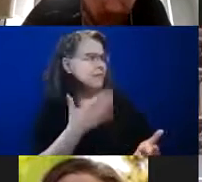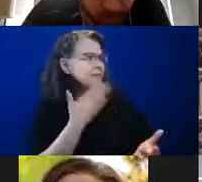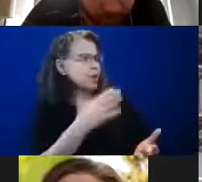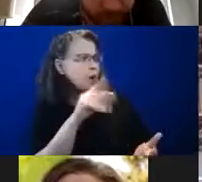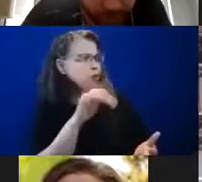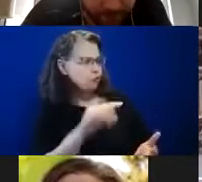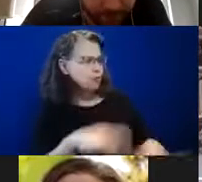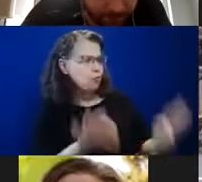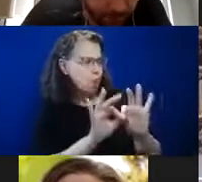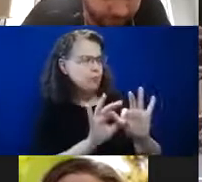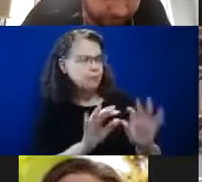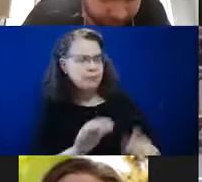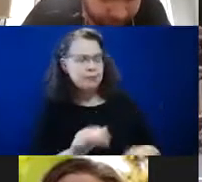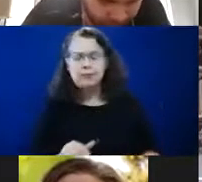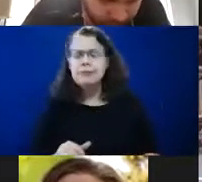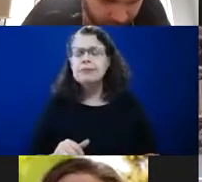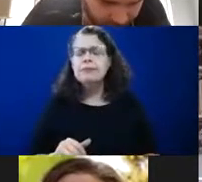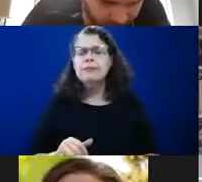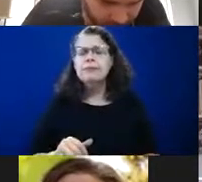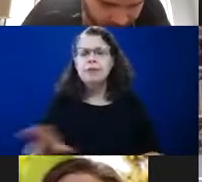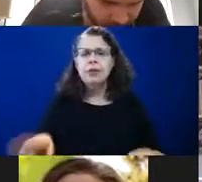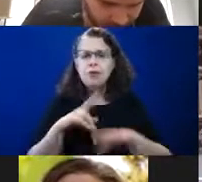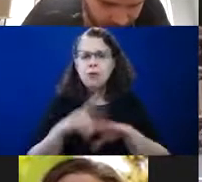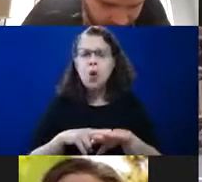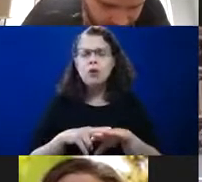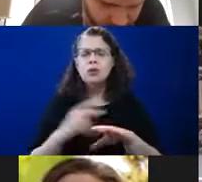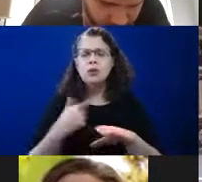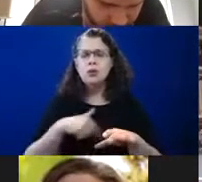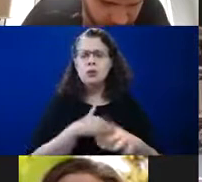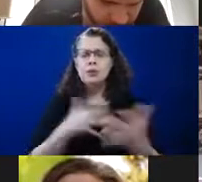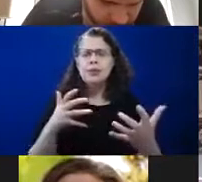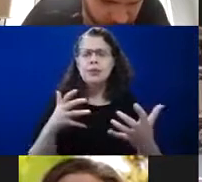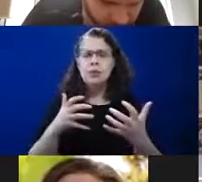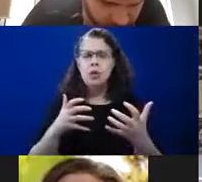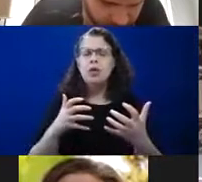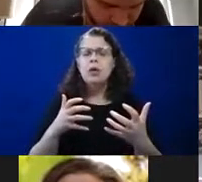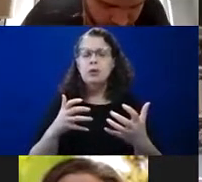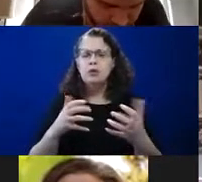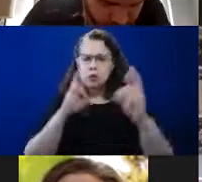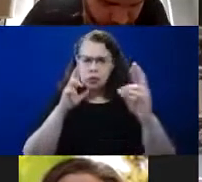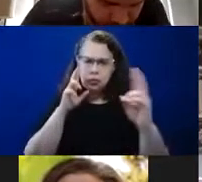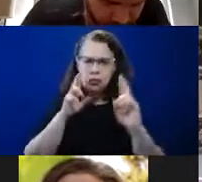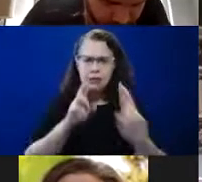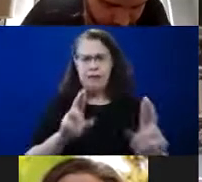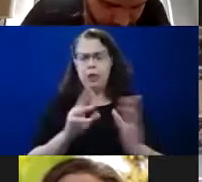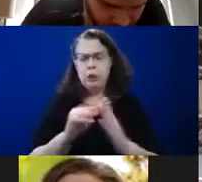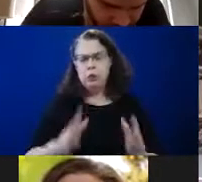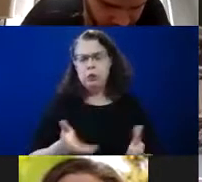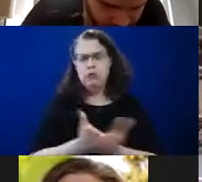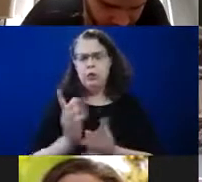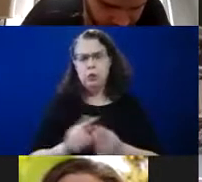And we do, of course, want to respect students' right to